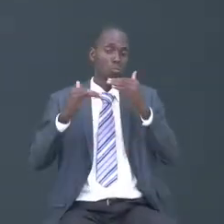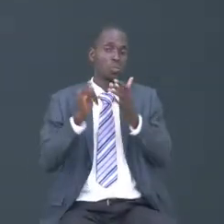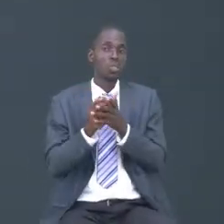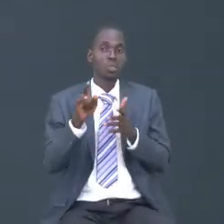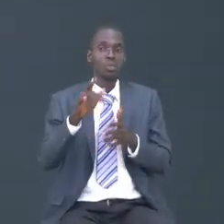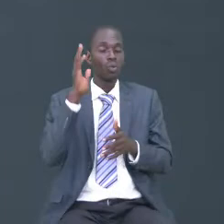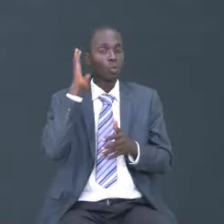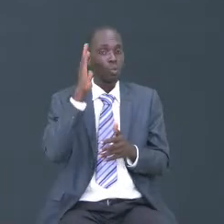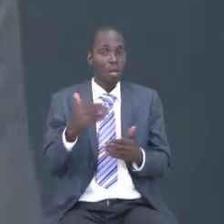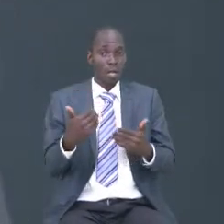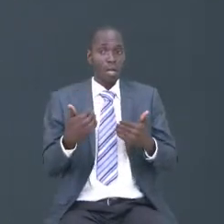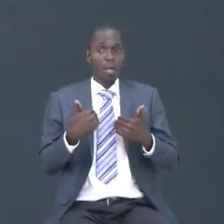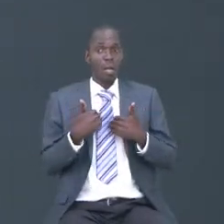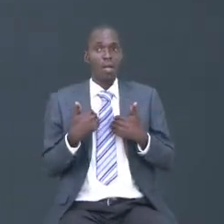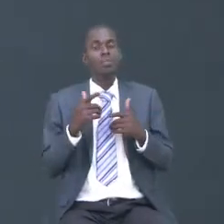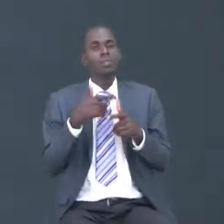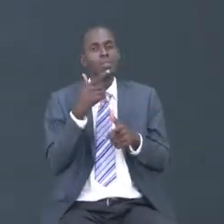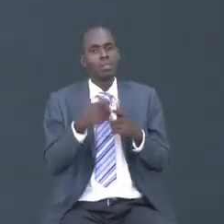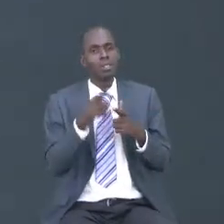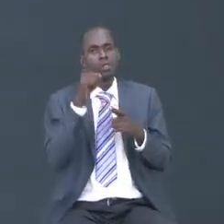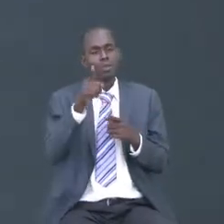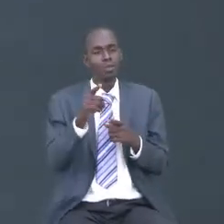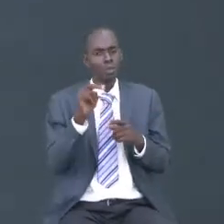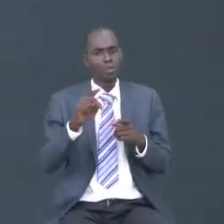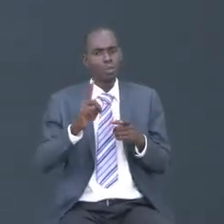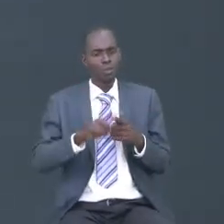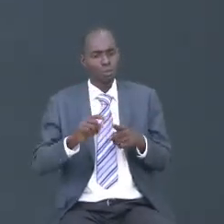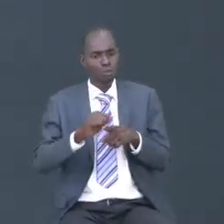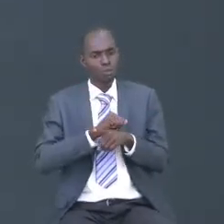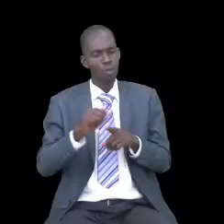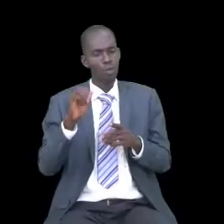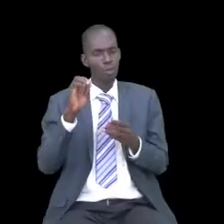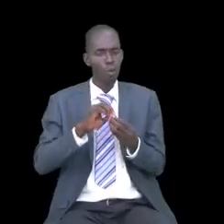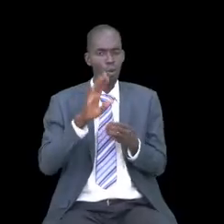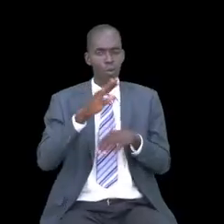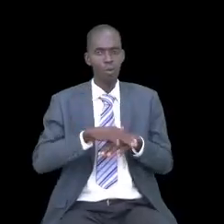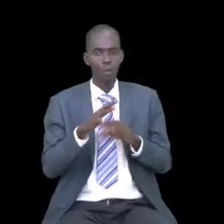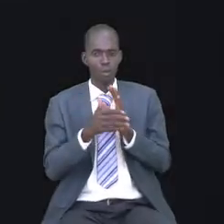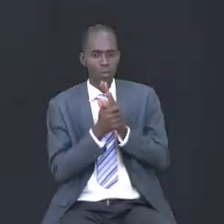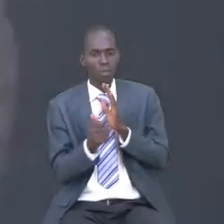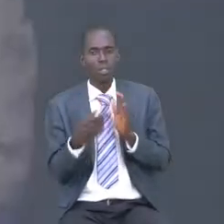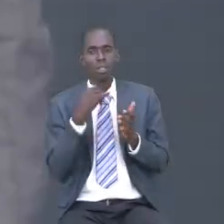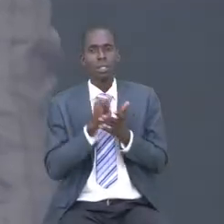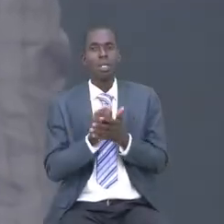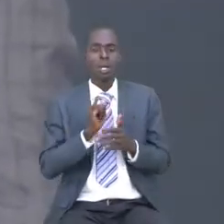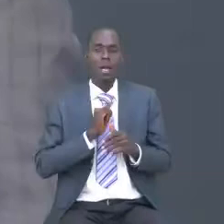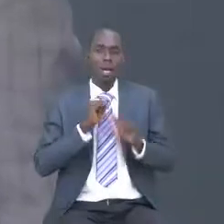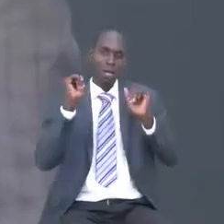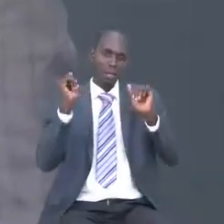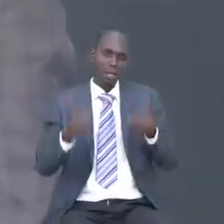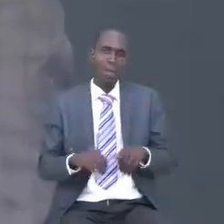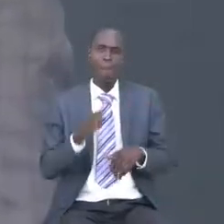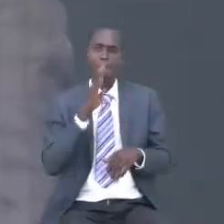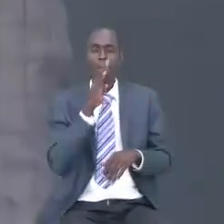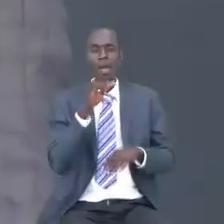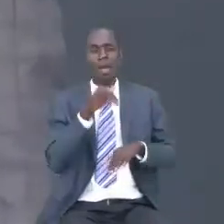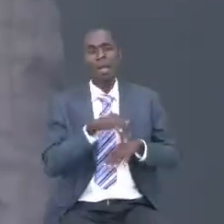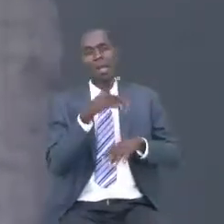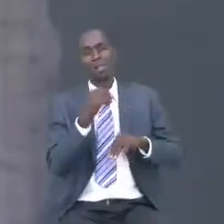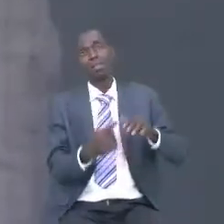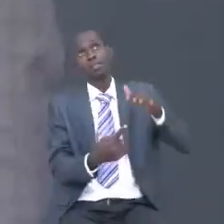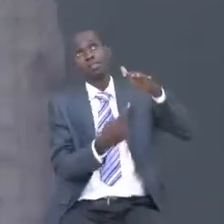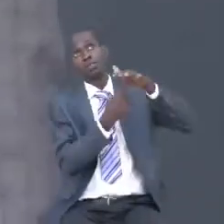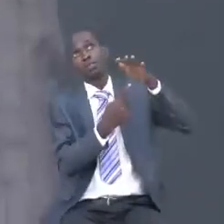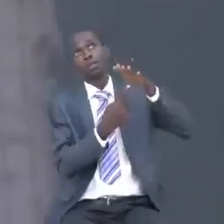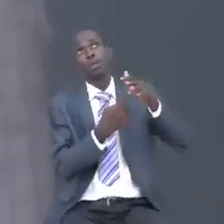my skill, how do I learn that I can be at the peak in